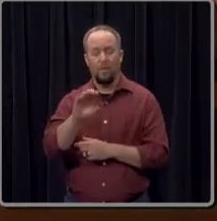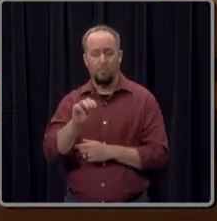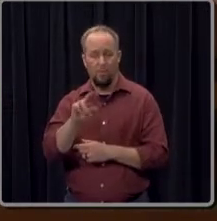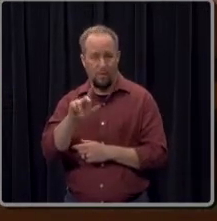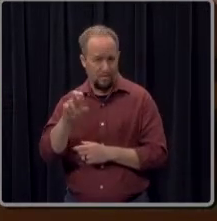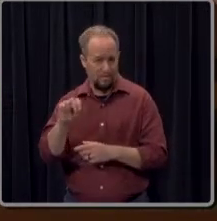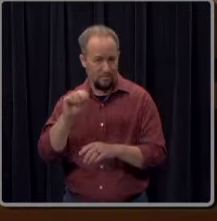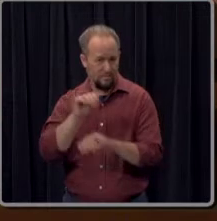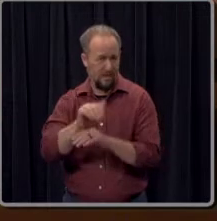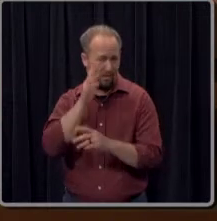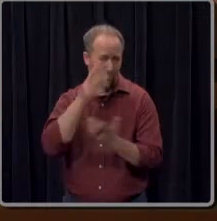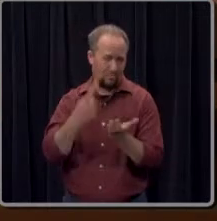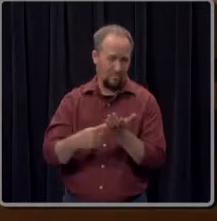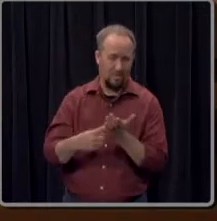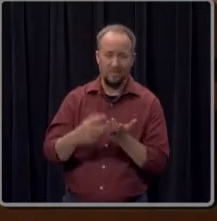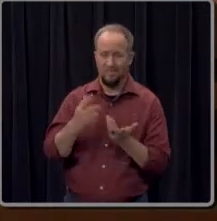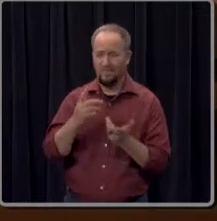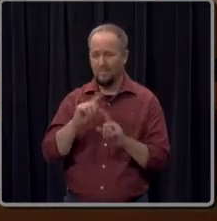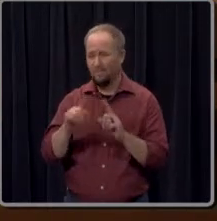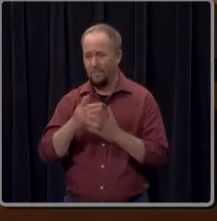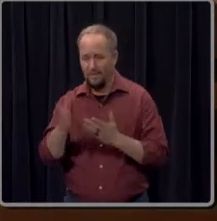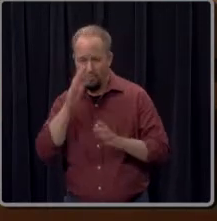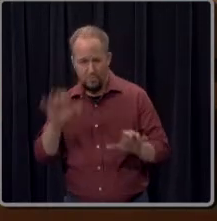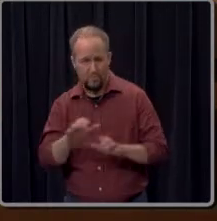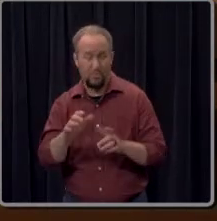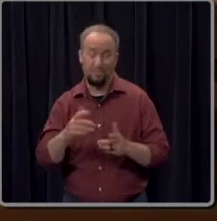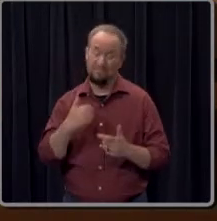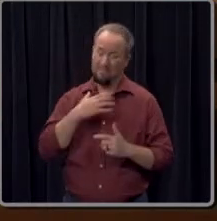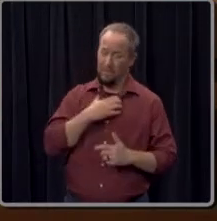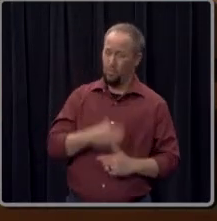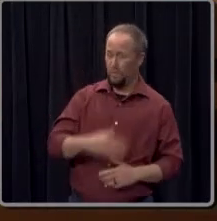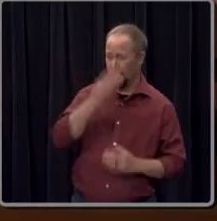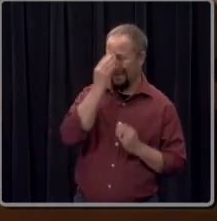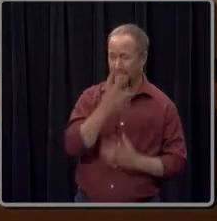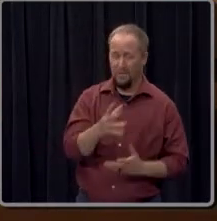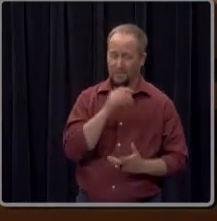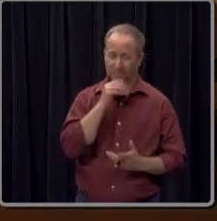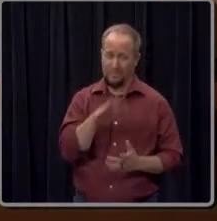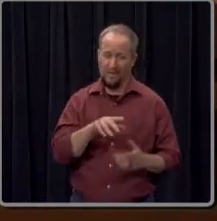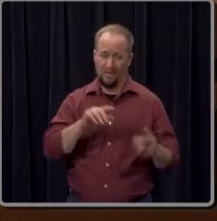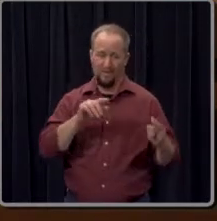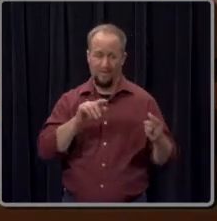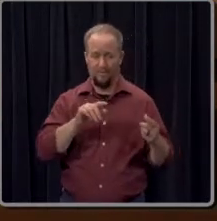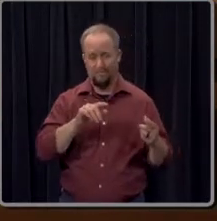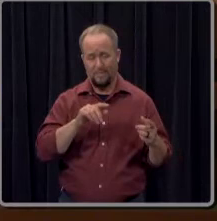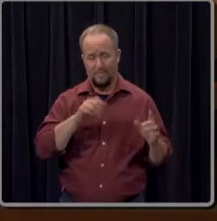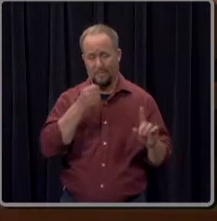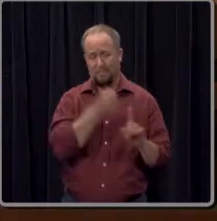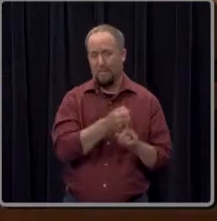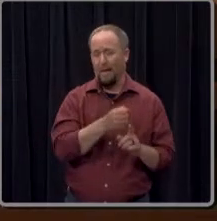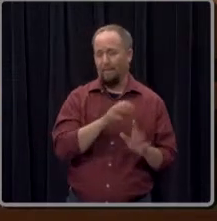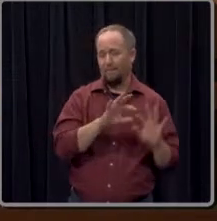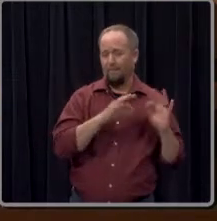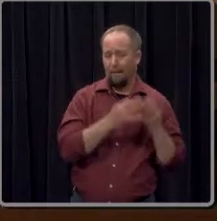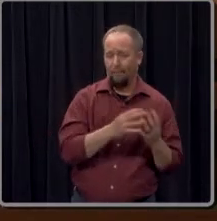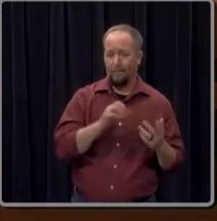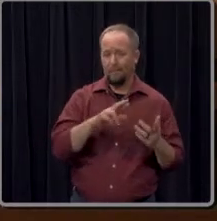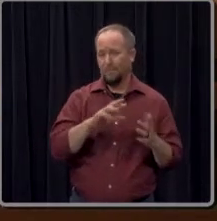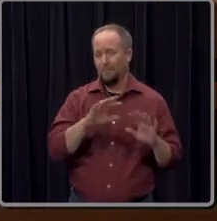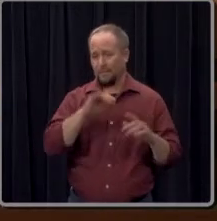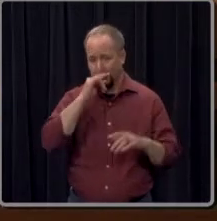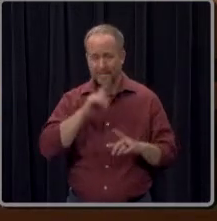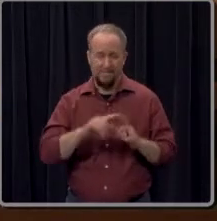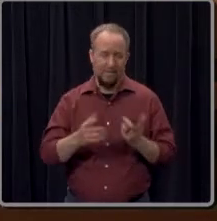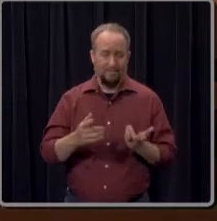interventions. And I wish I could tell you as a superintendent that these interventions are not going to impact our kids and our families. The reality is that we're in a place where we have to